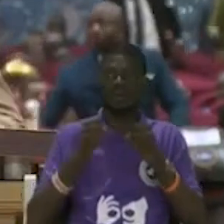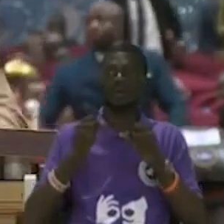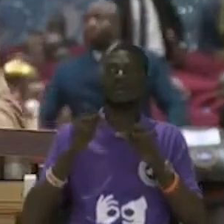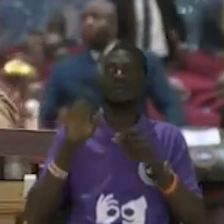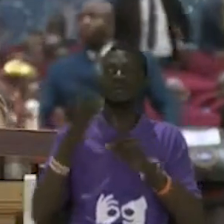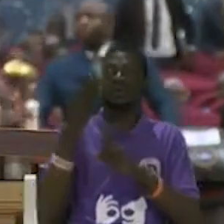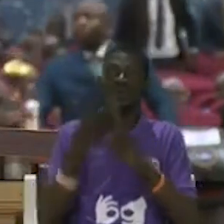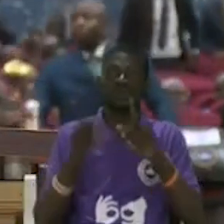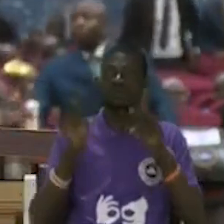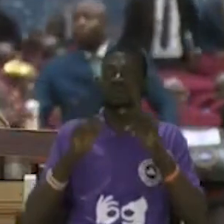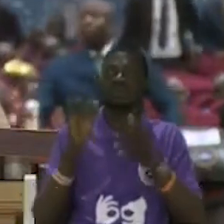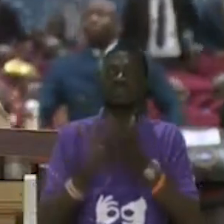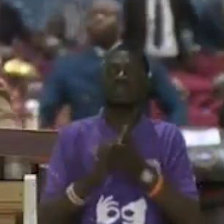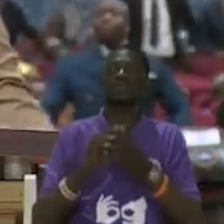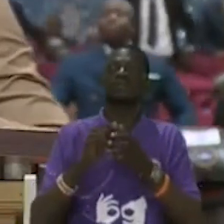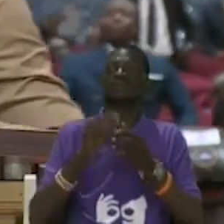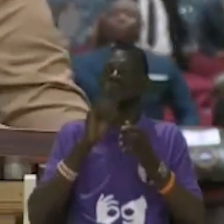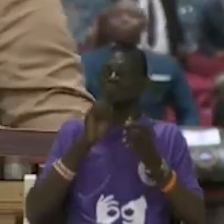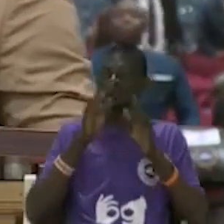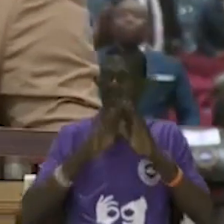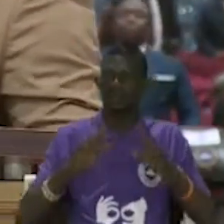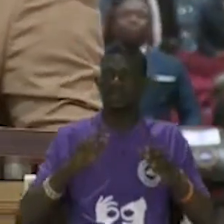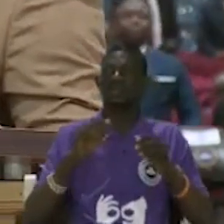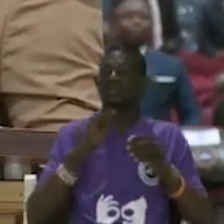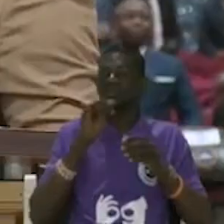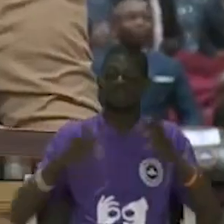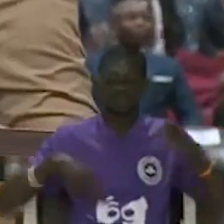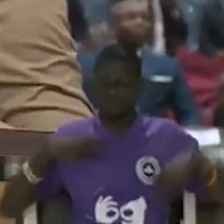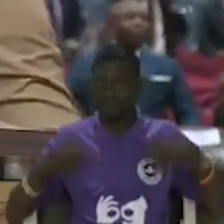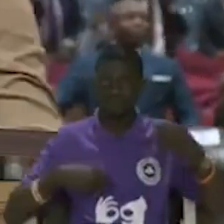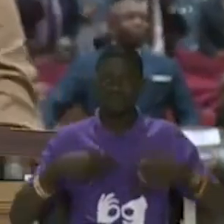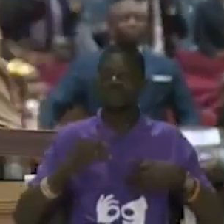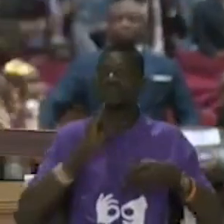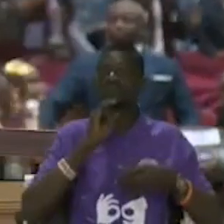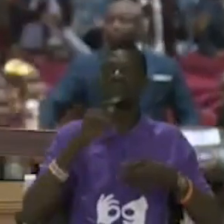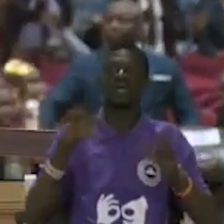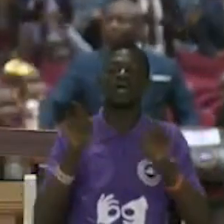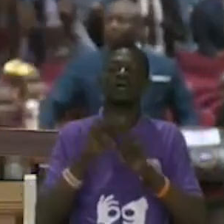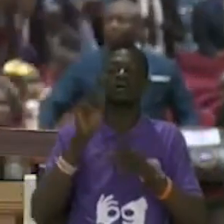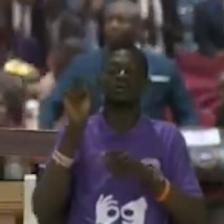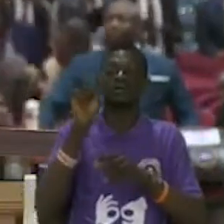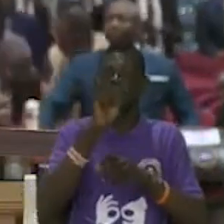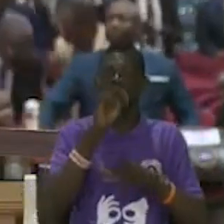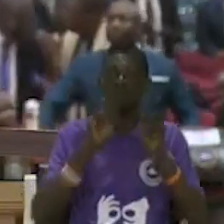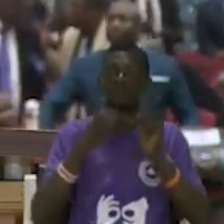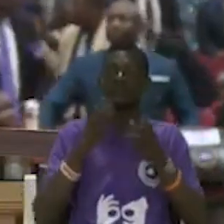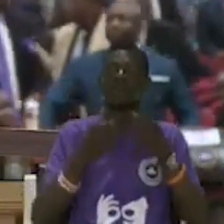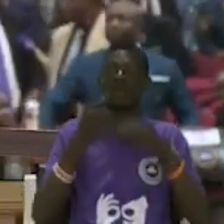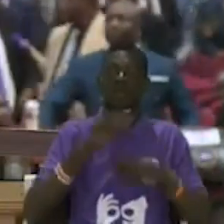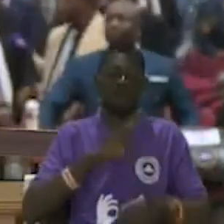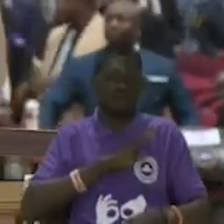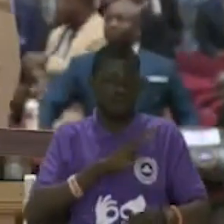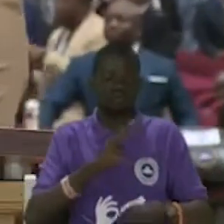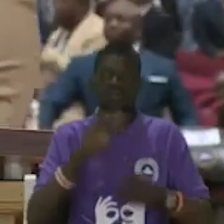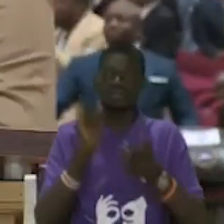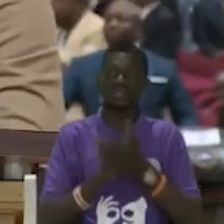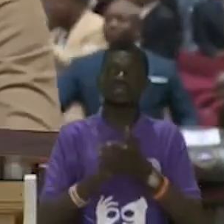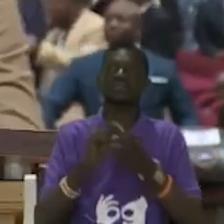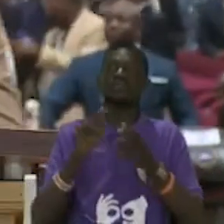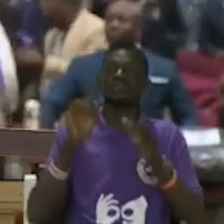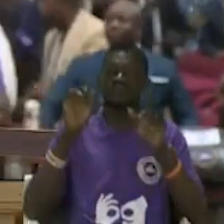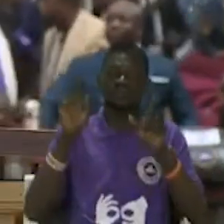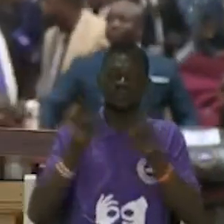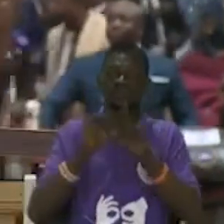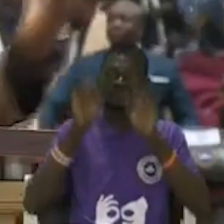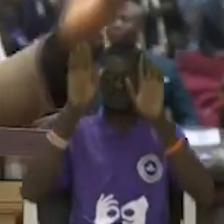only people that should be quiet now and not rejoicing are those who are confident that such